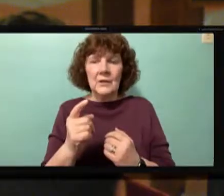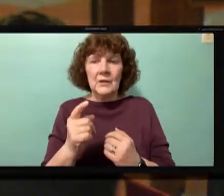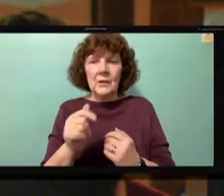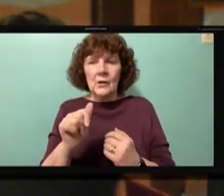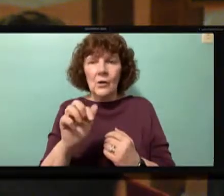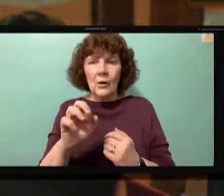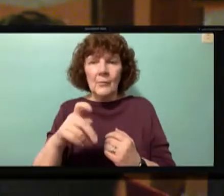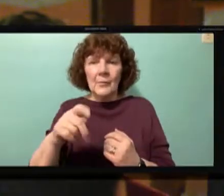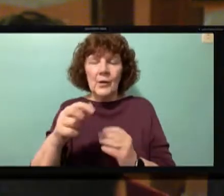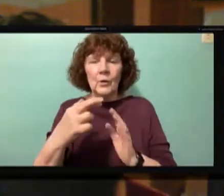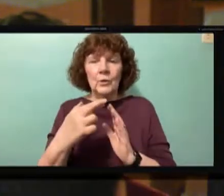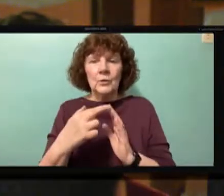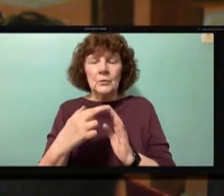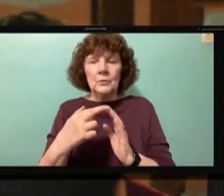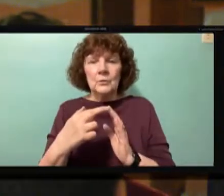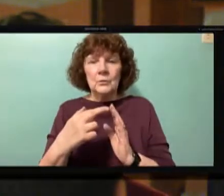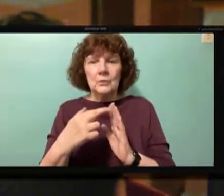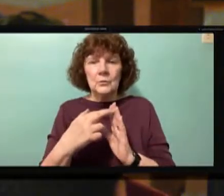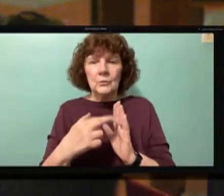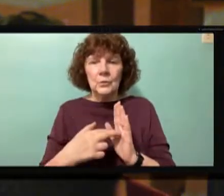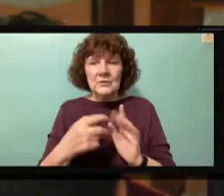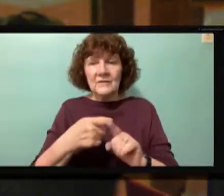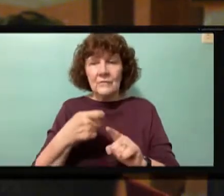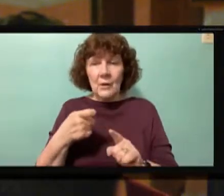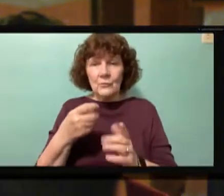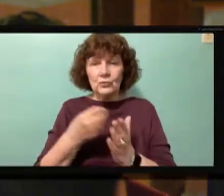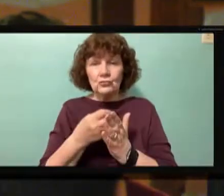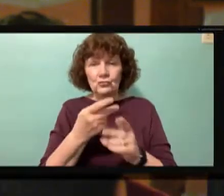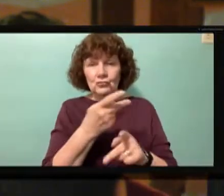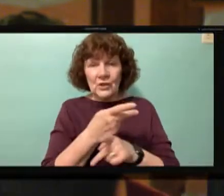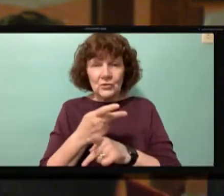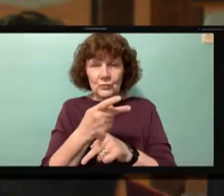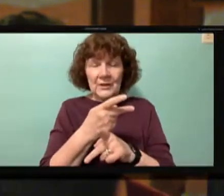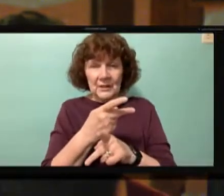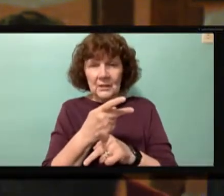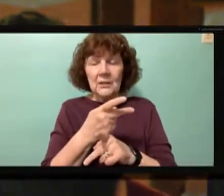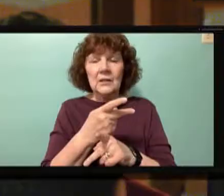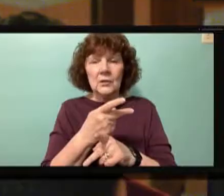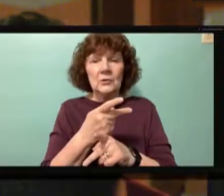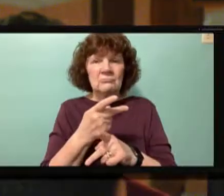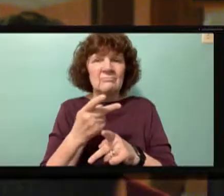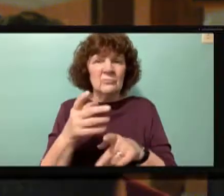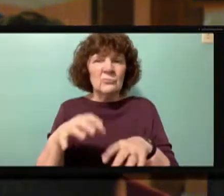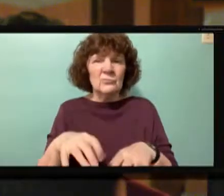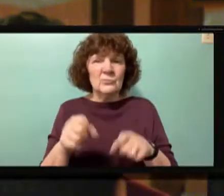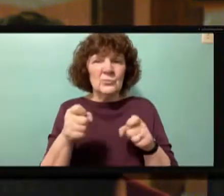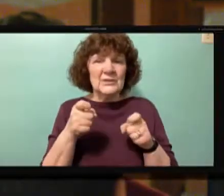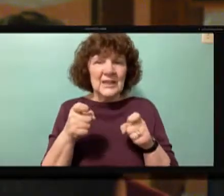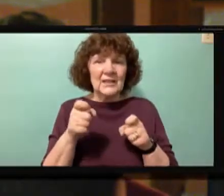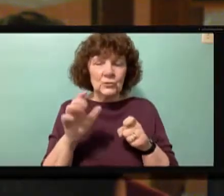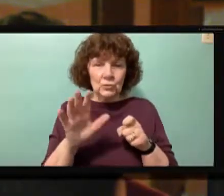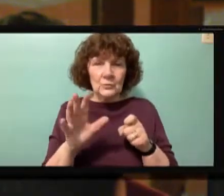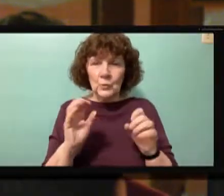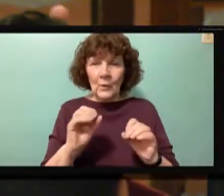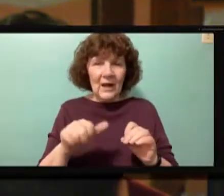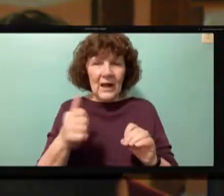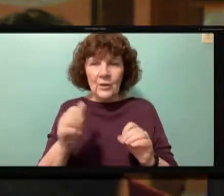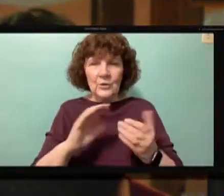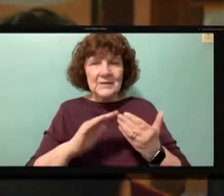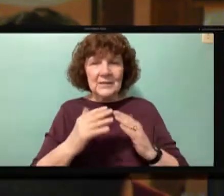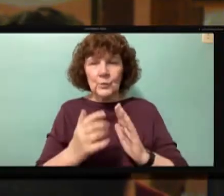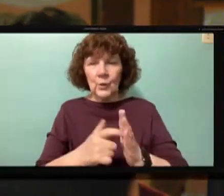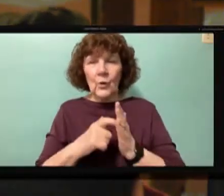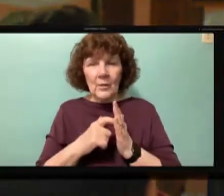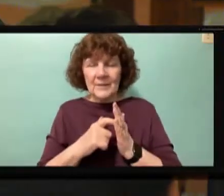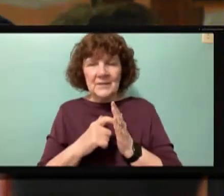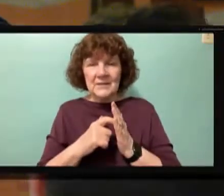from Treasury would prevail, and there's no other city requirements that would be triggered, right, is the best way